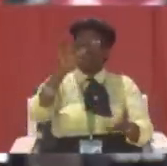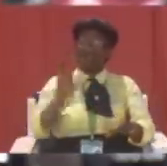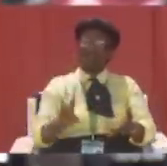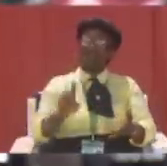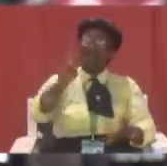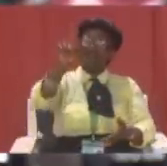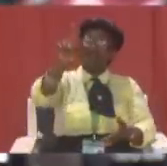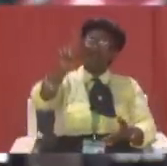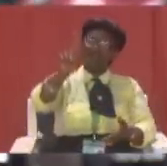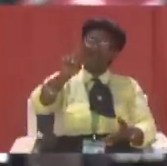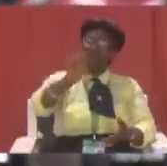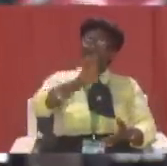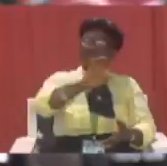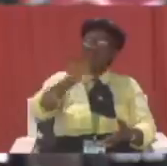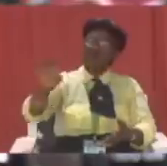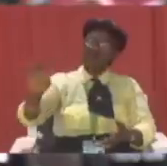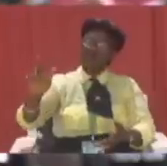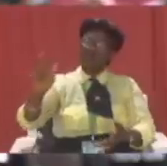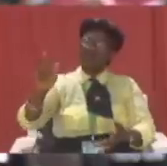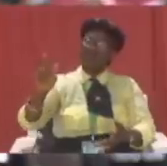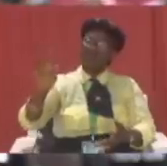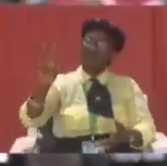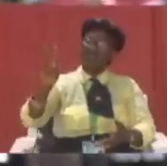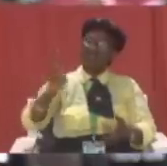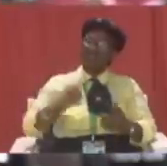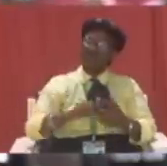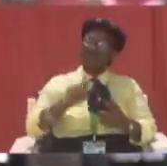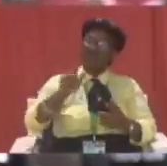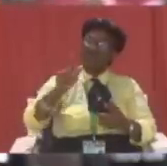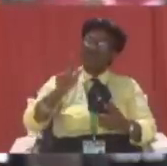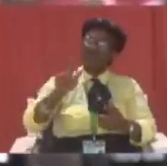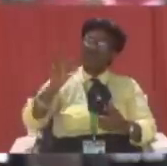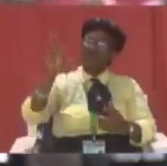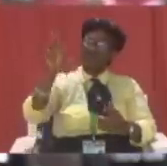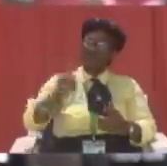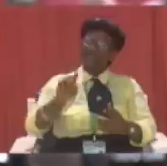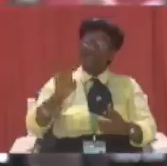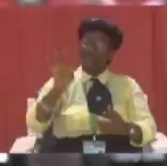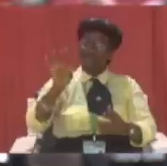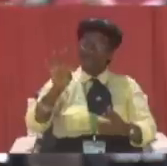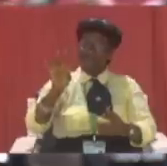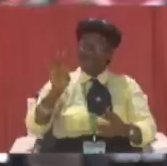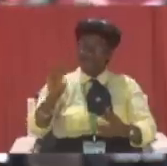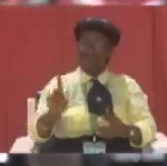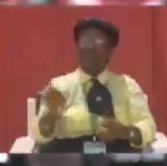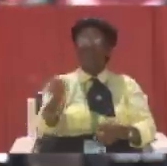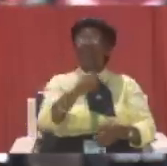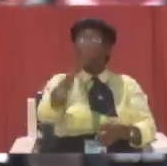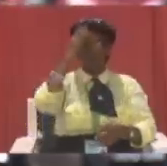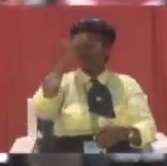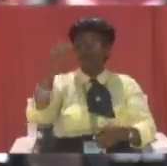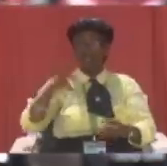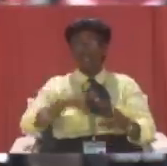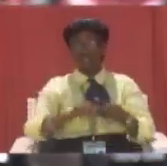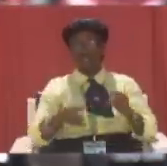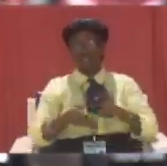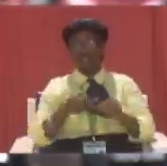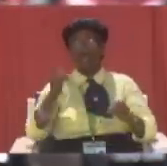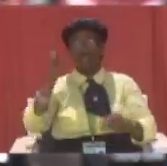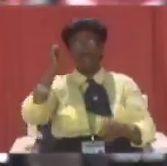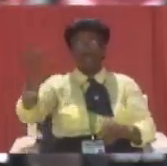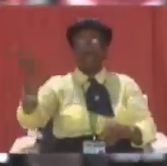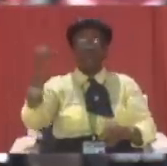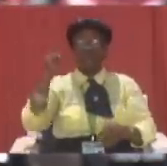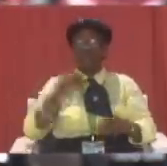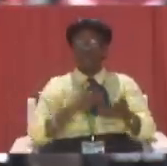Luke 1, 26 to 37, you know the story. He was born of a virgin.